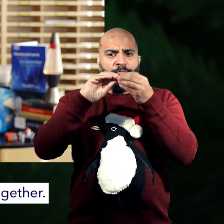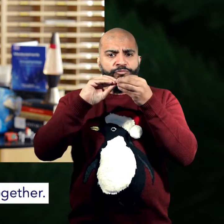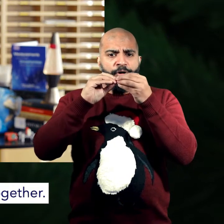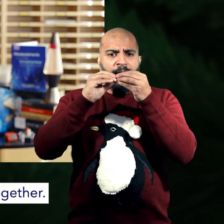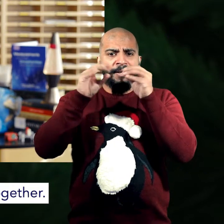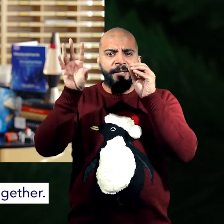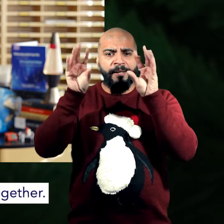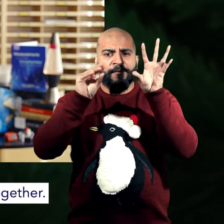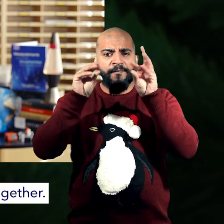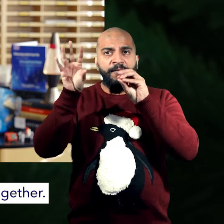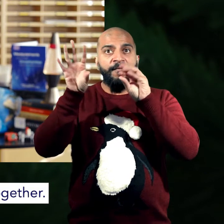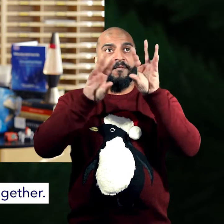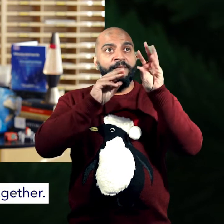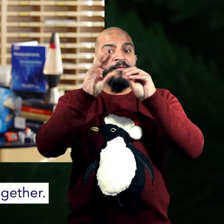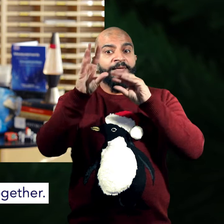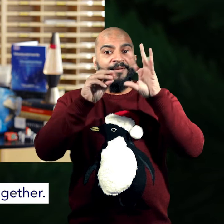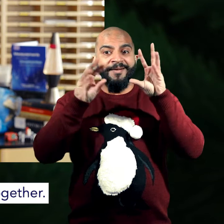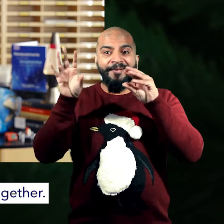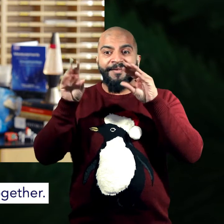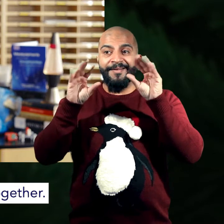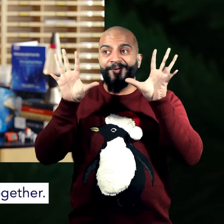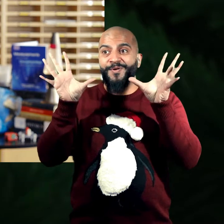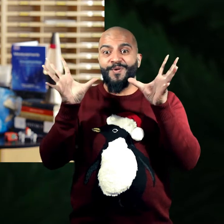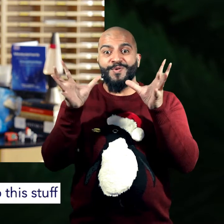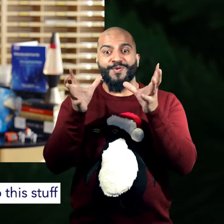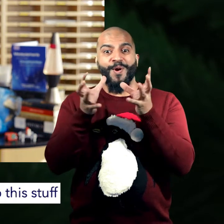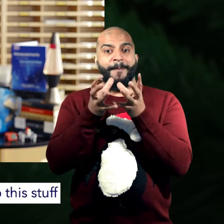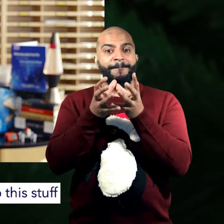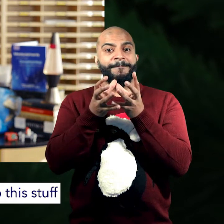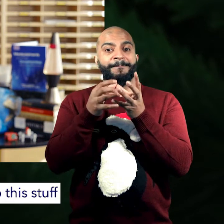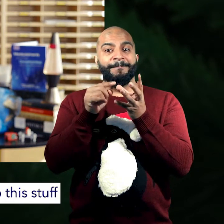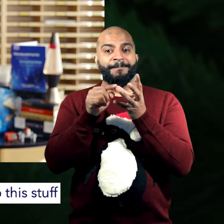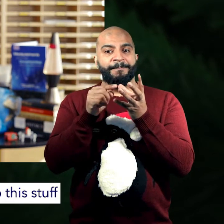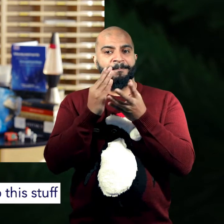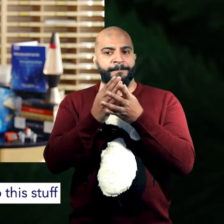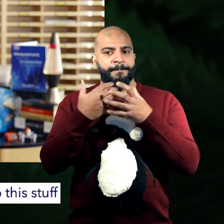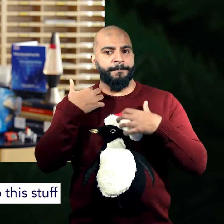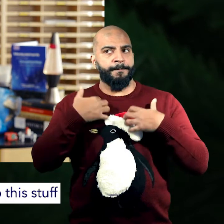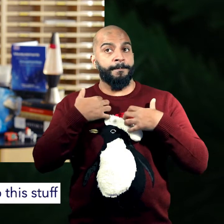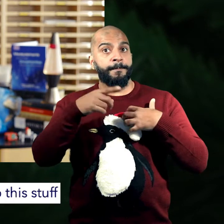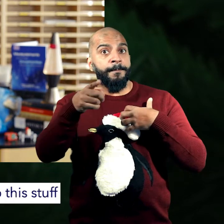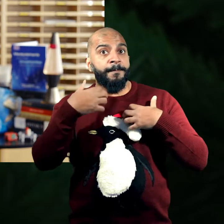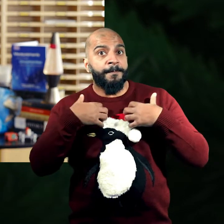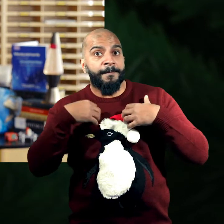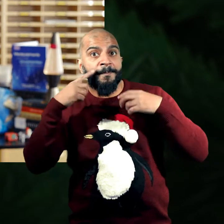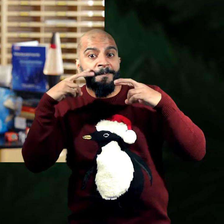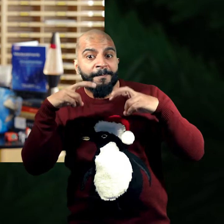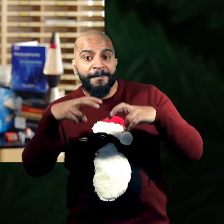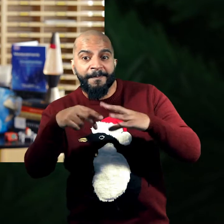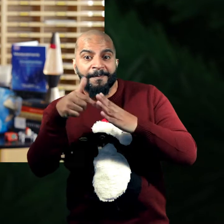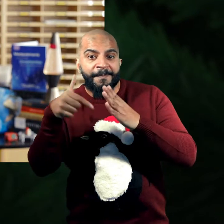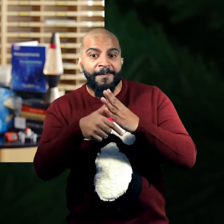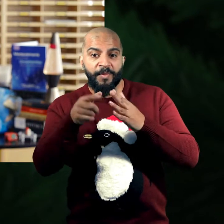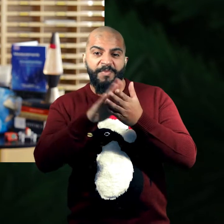small, the dust particles will collide and they will stick together. Now, if you're interested in really digging in deep to this stuff, maybe